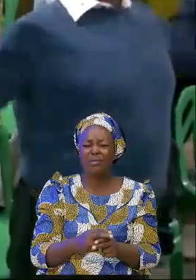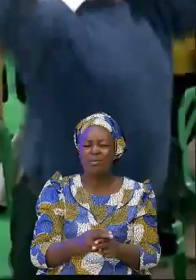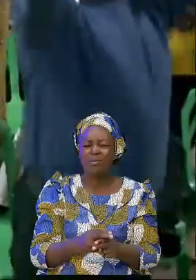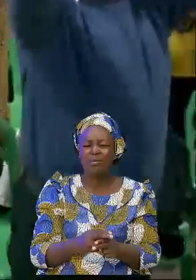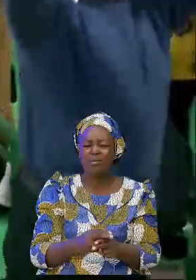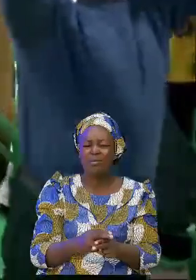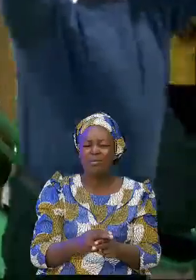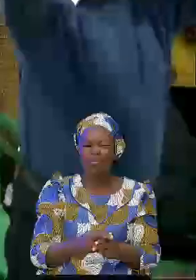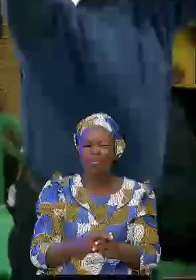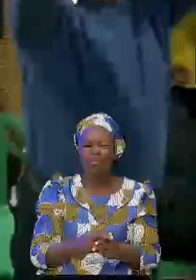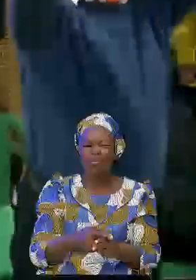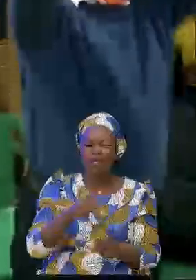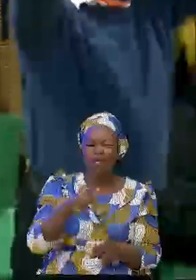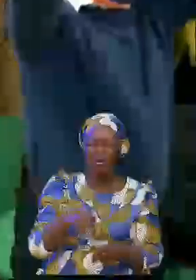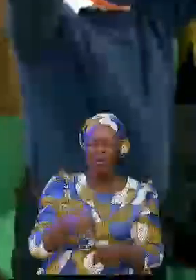name.